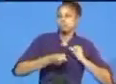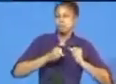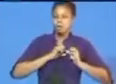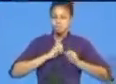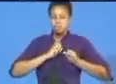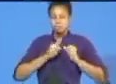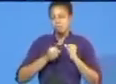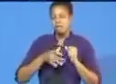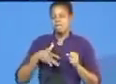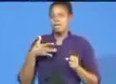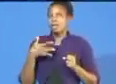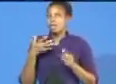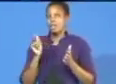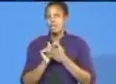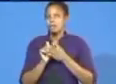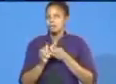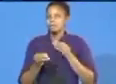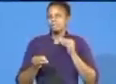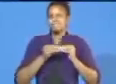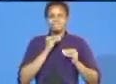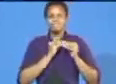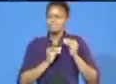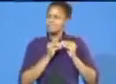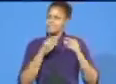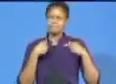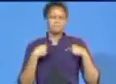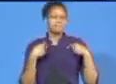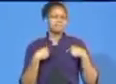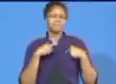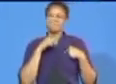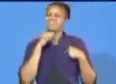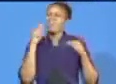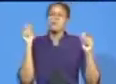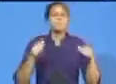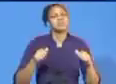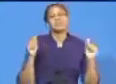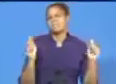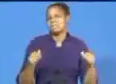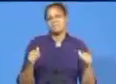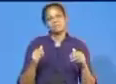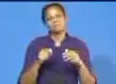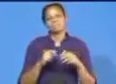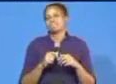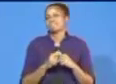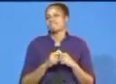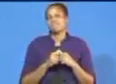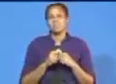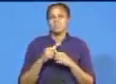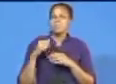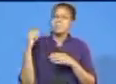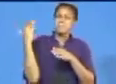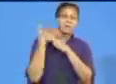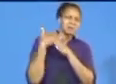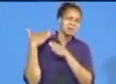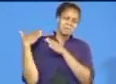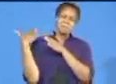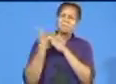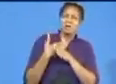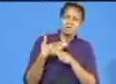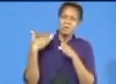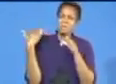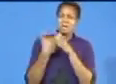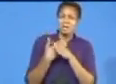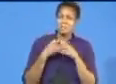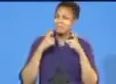that wholeness is gone from you, never to return. You've been bombarded by